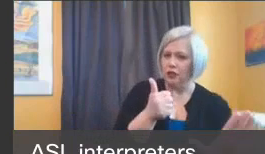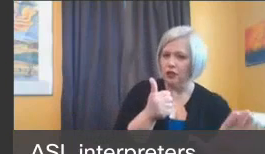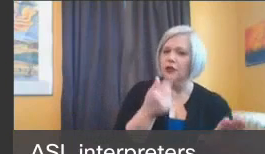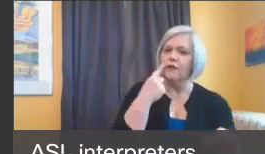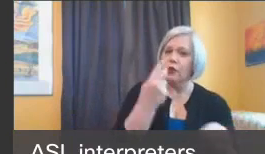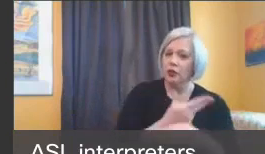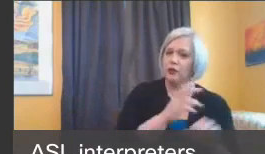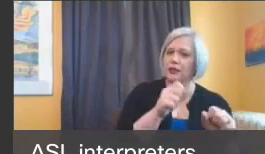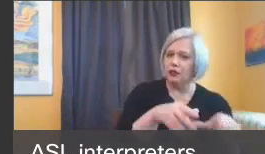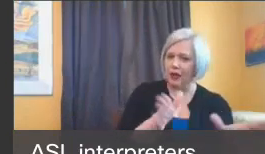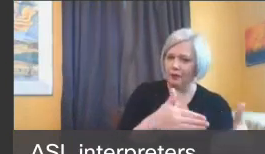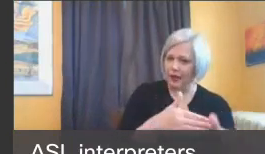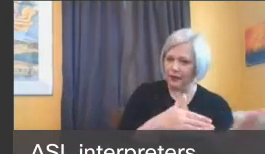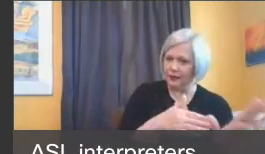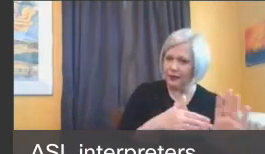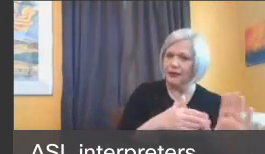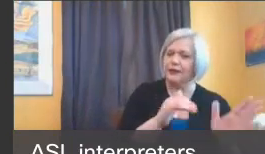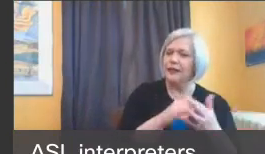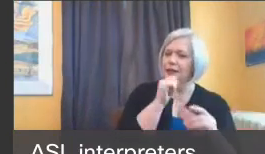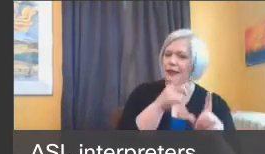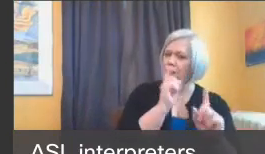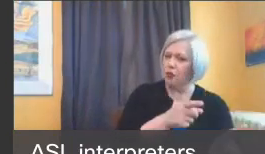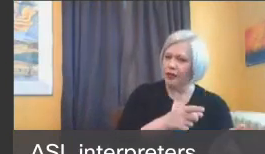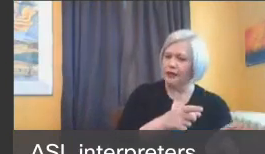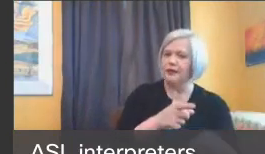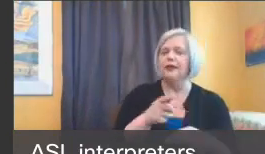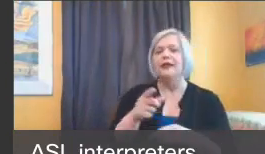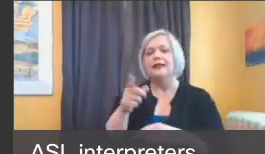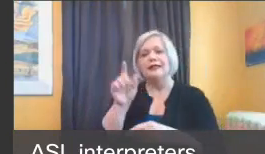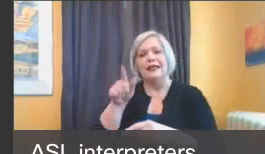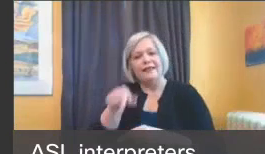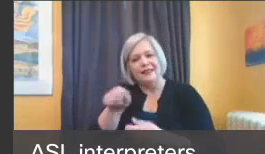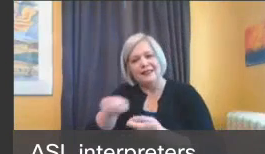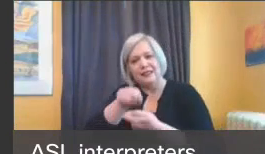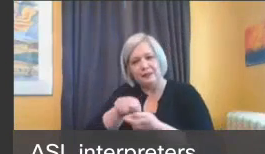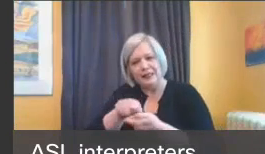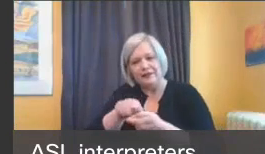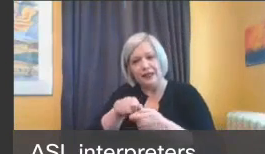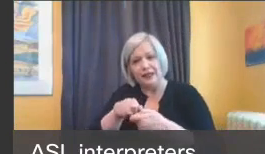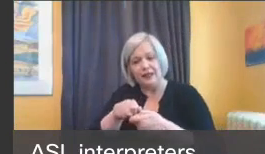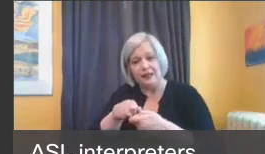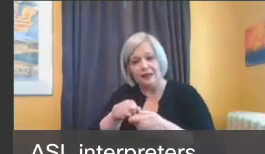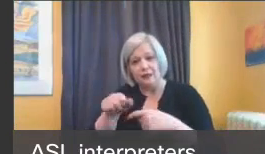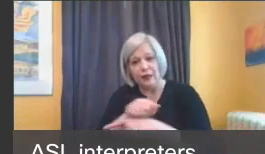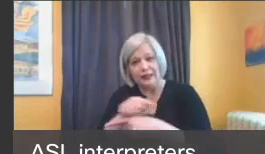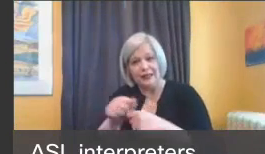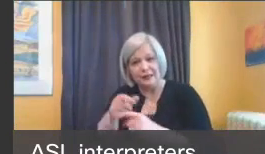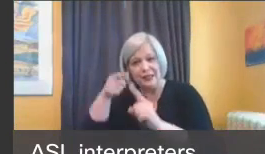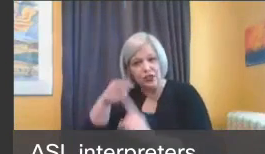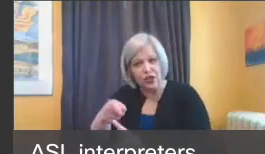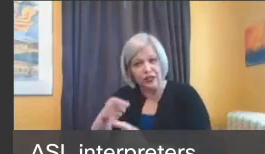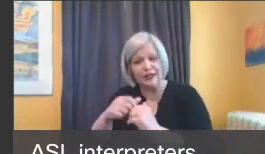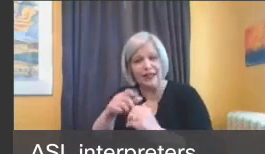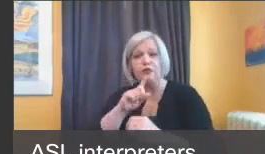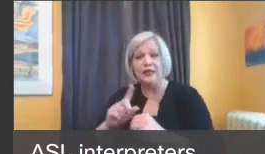drop boxes relative to Black voters. It's the fact that this particular practice has been targeted in a way that